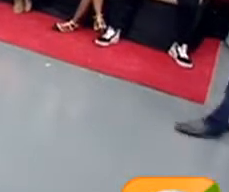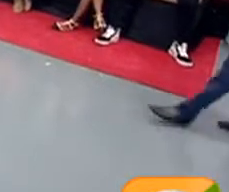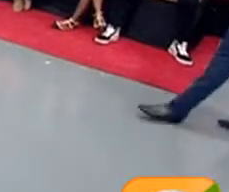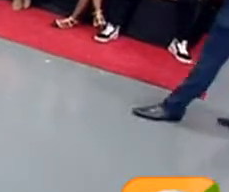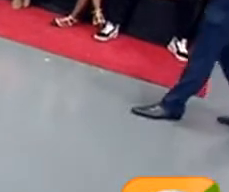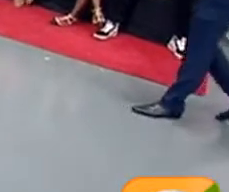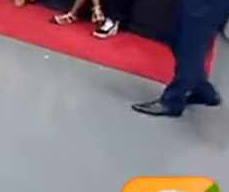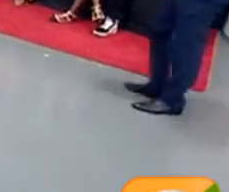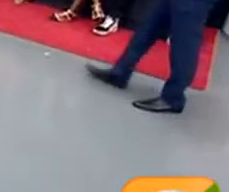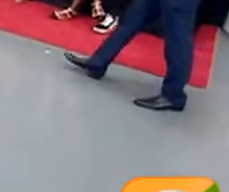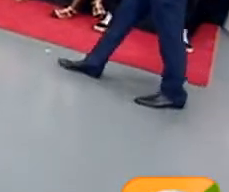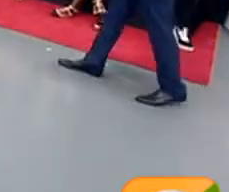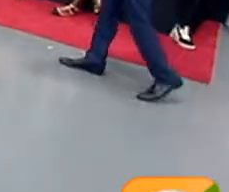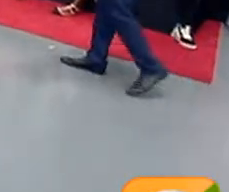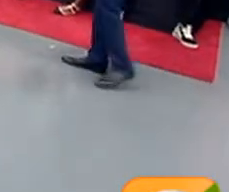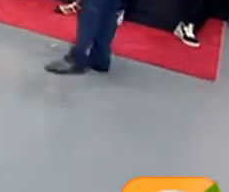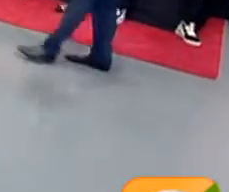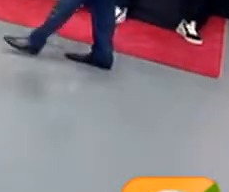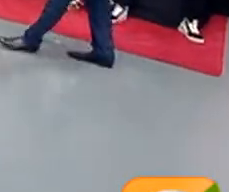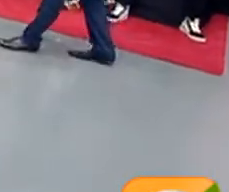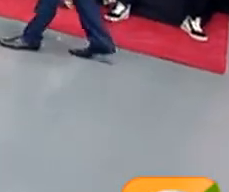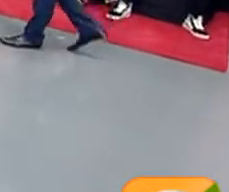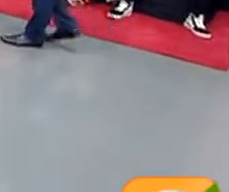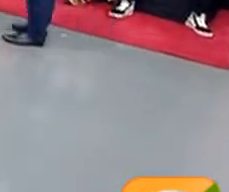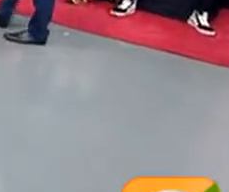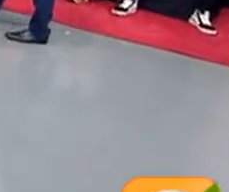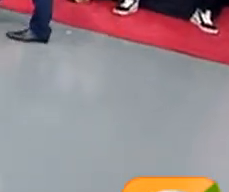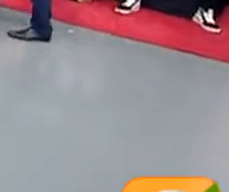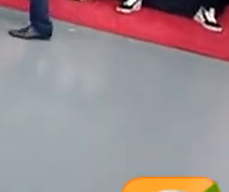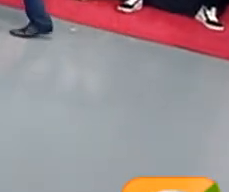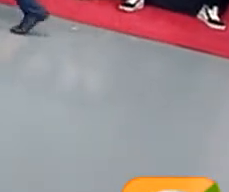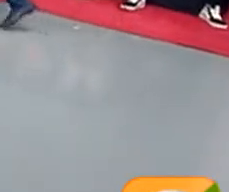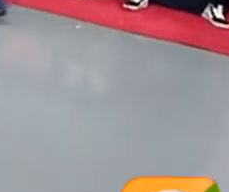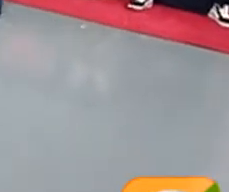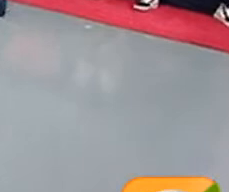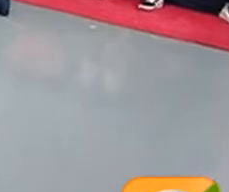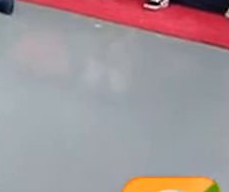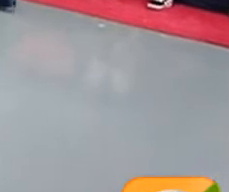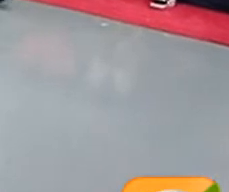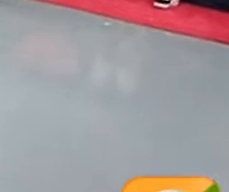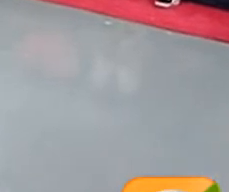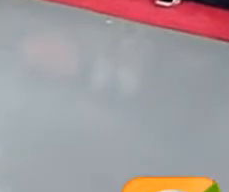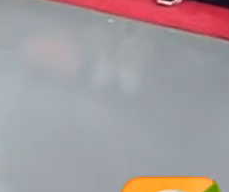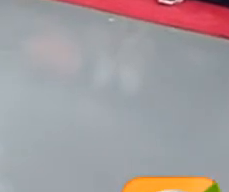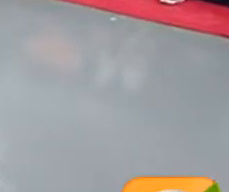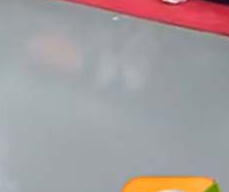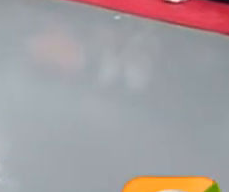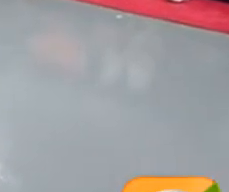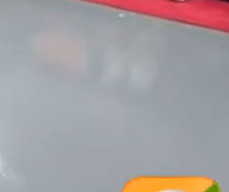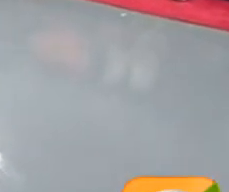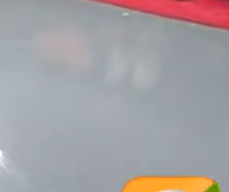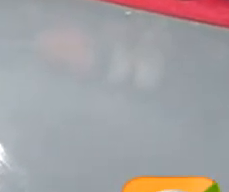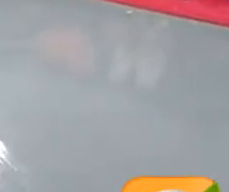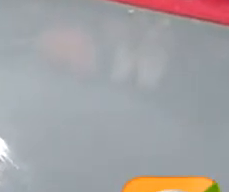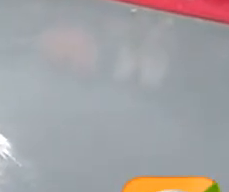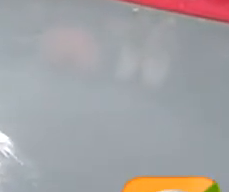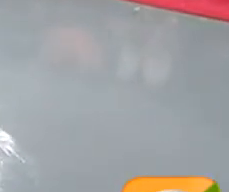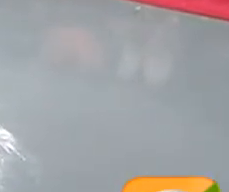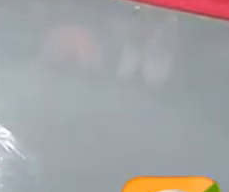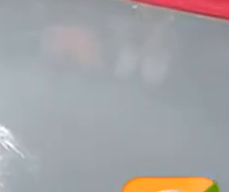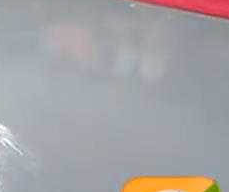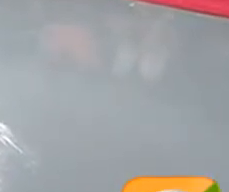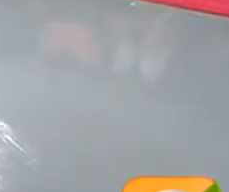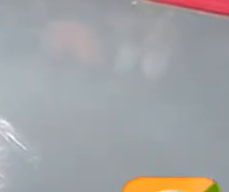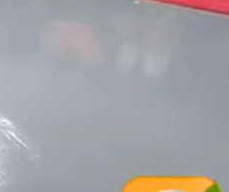Why? Because more than 8 million people die every year in Kenya. 6,000 people die every year. There have been efforts to ensure that